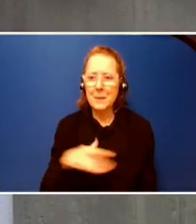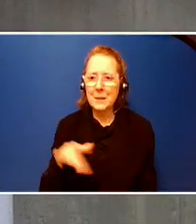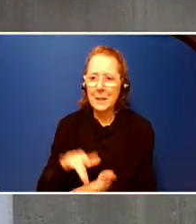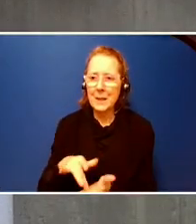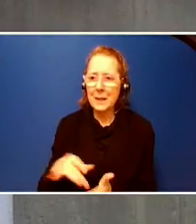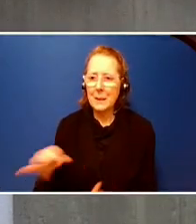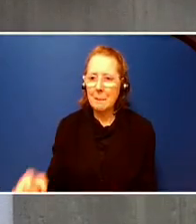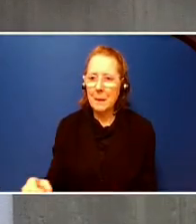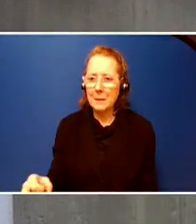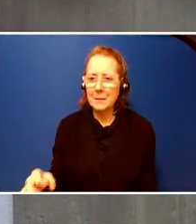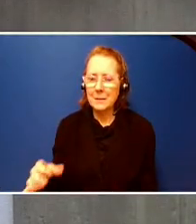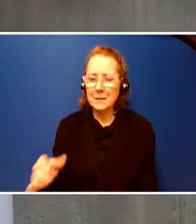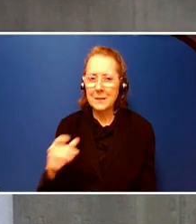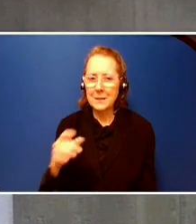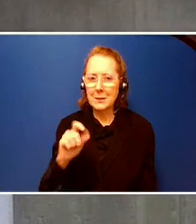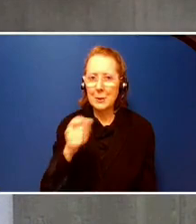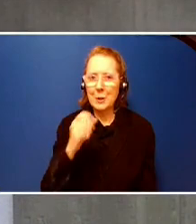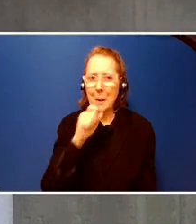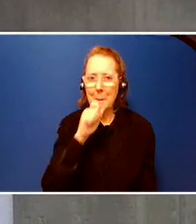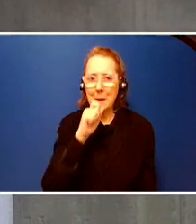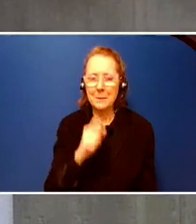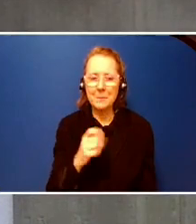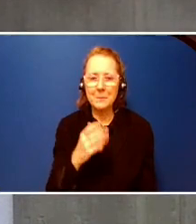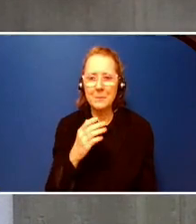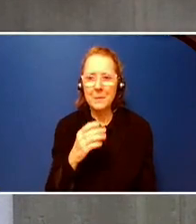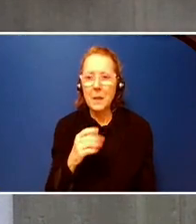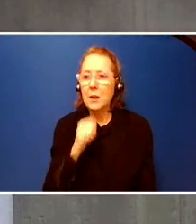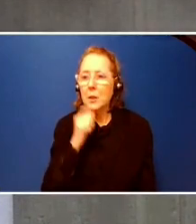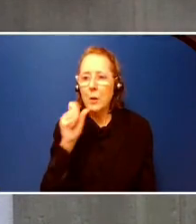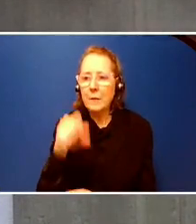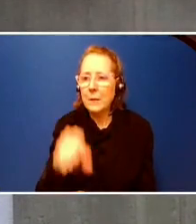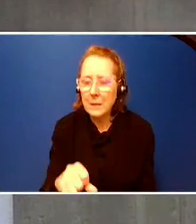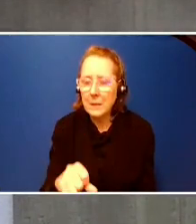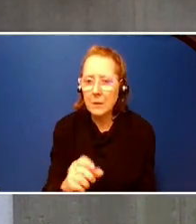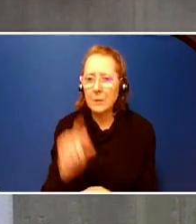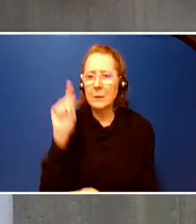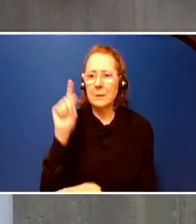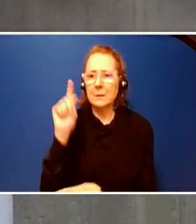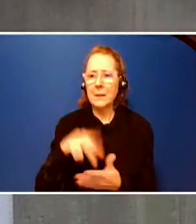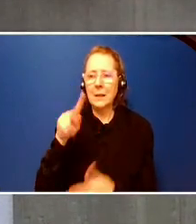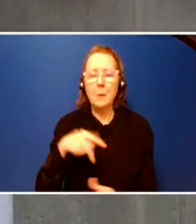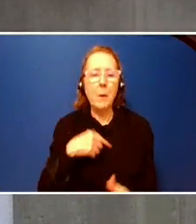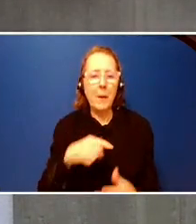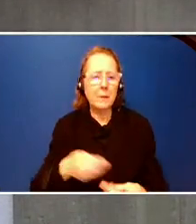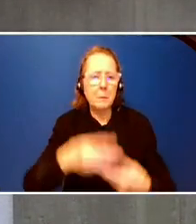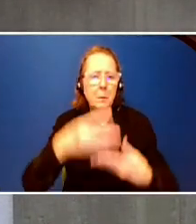mic on. Thank you. Thank you so much. Let me just get this pulled up. So far, if you don't. Sorry, I just got to get this up. Sure.